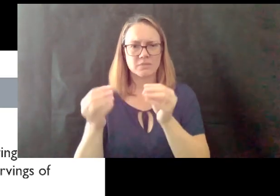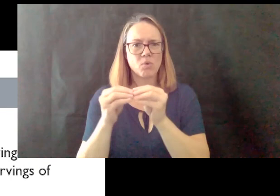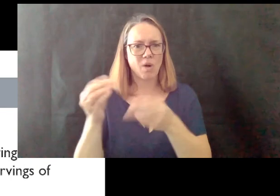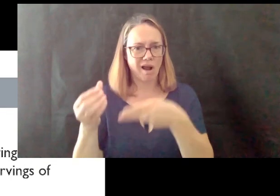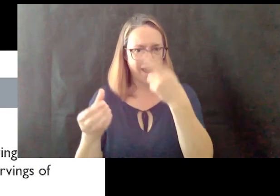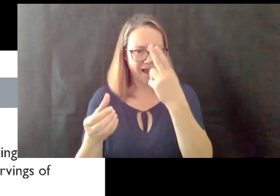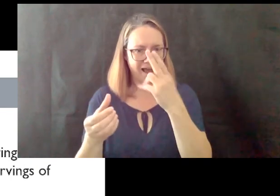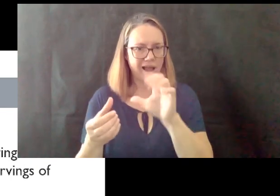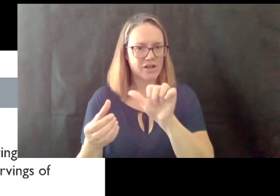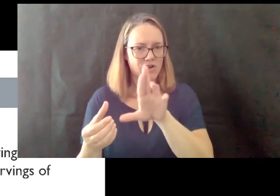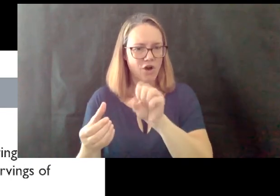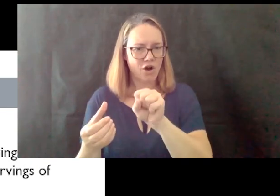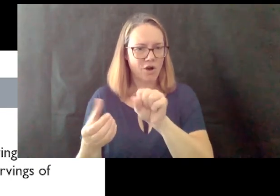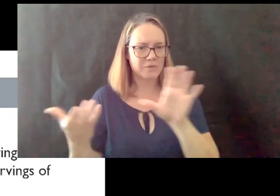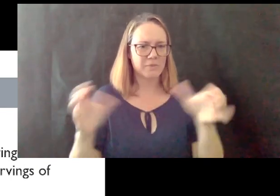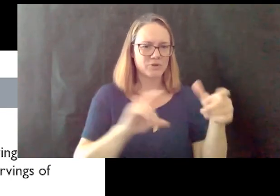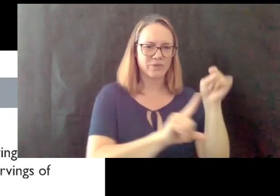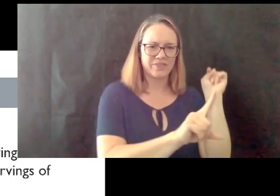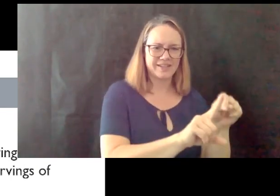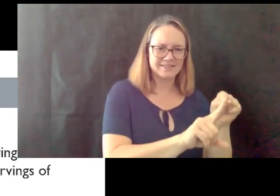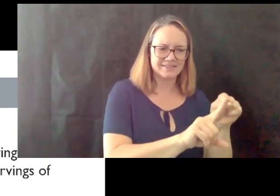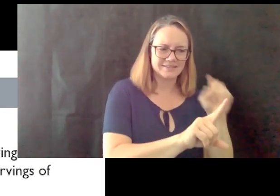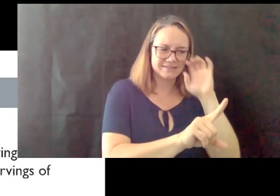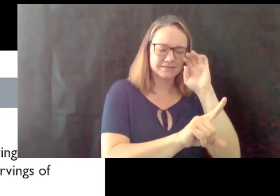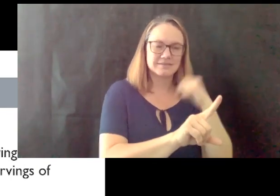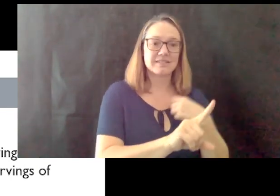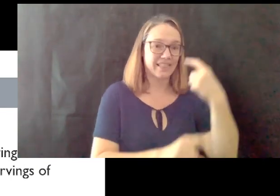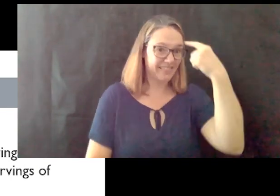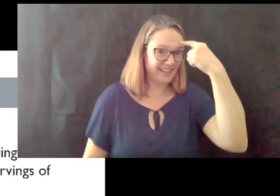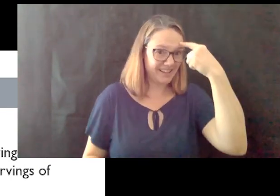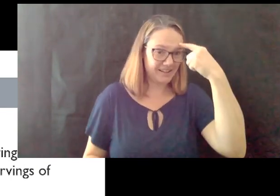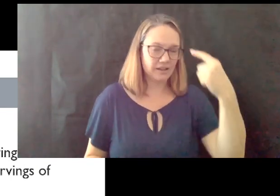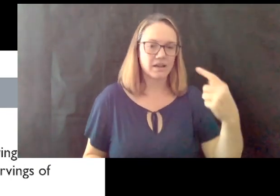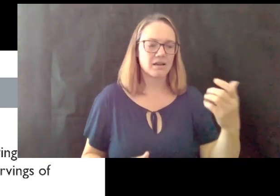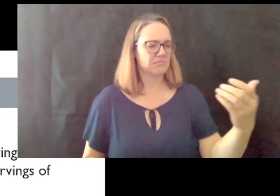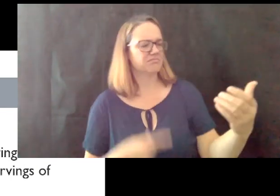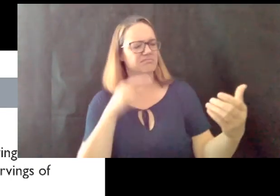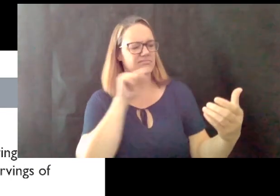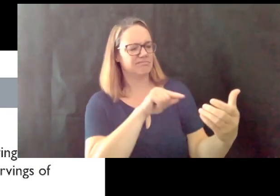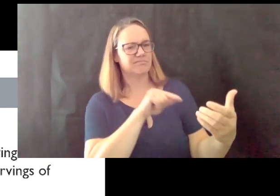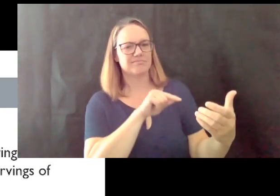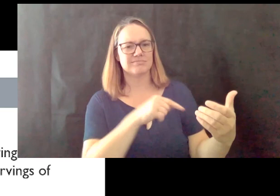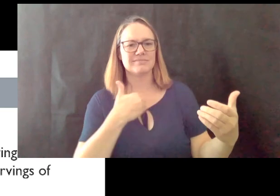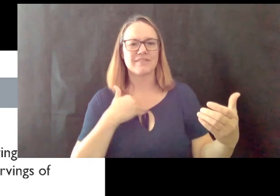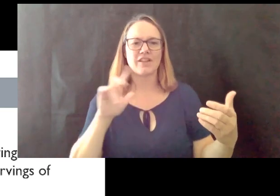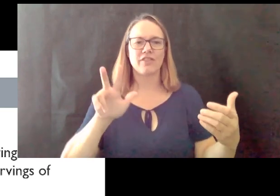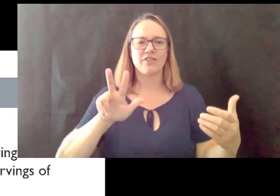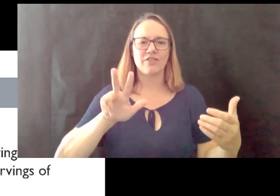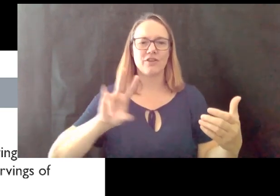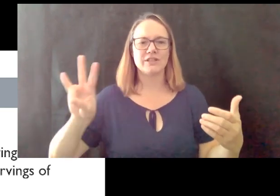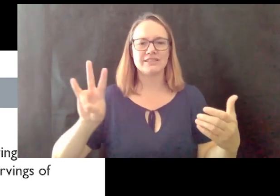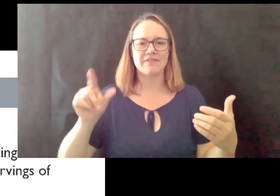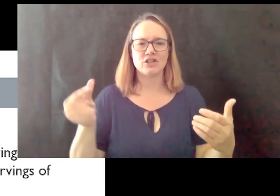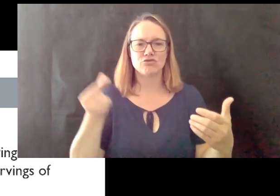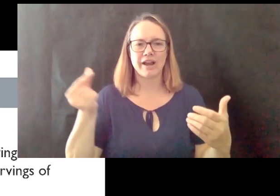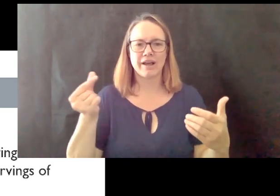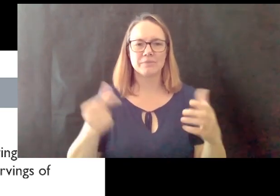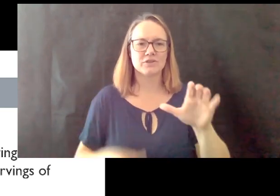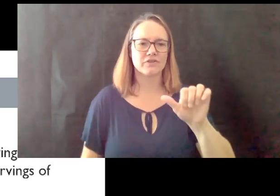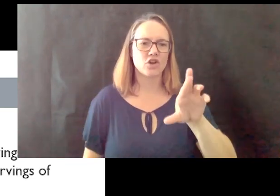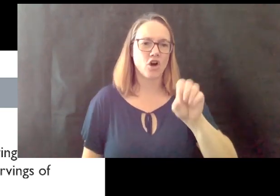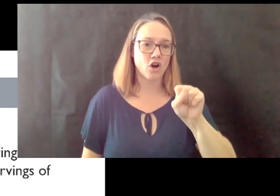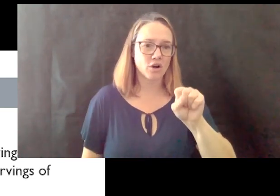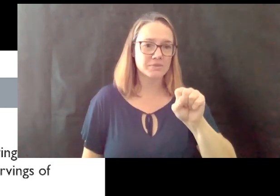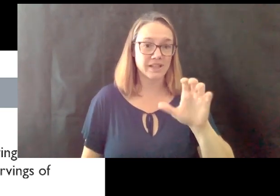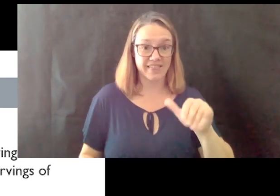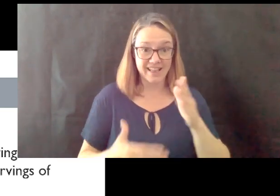would I have guessed that's a higher carb than this one? Or, hey, I have a product in my hand and it has 37